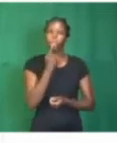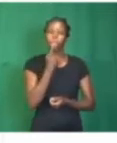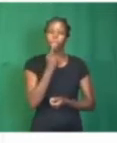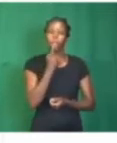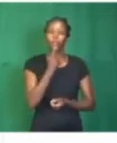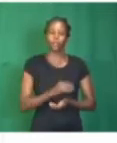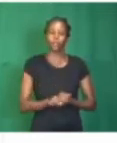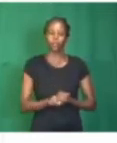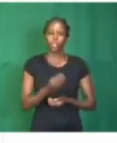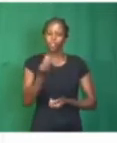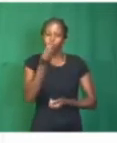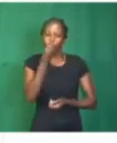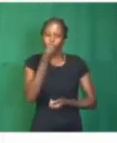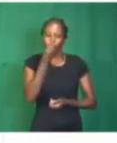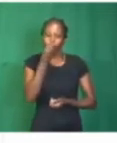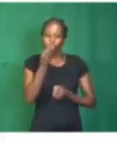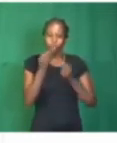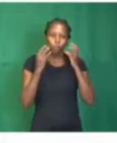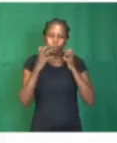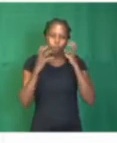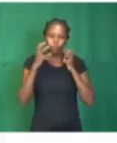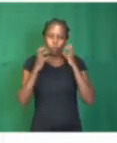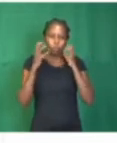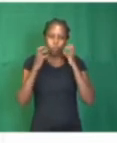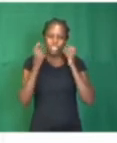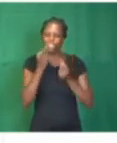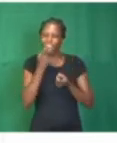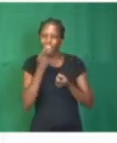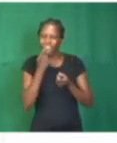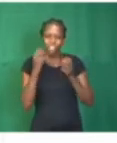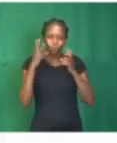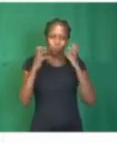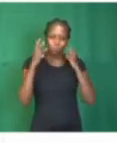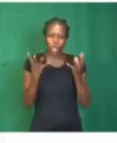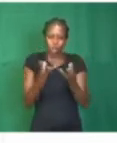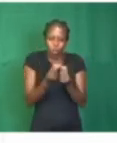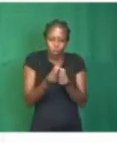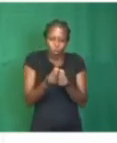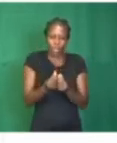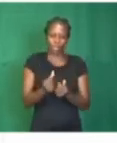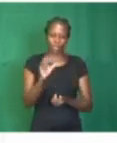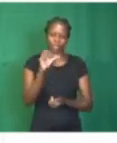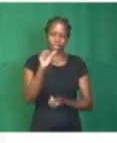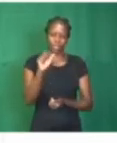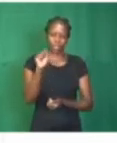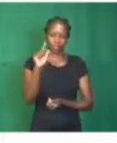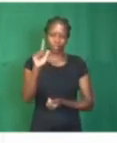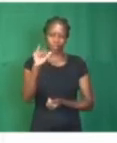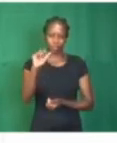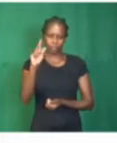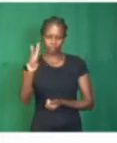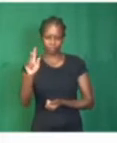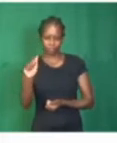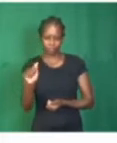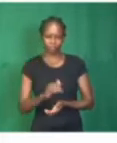mouth, food is chewed, food is broken down by the teeth and mixed with saliva. Then the food will go down to